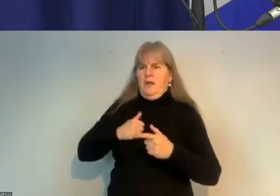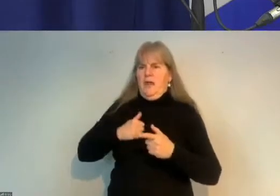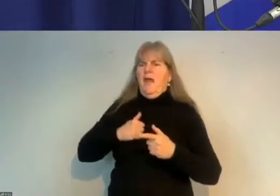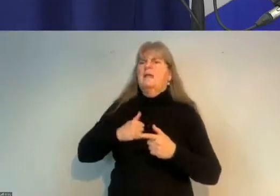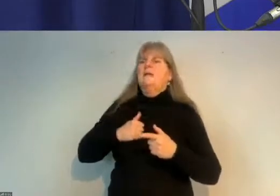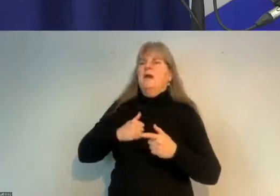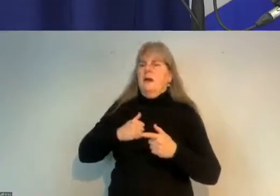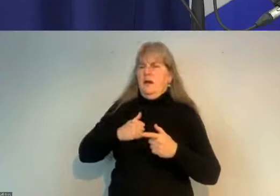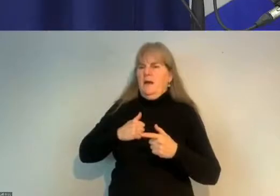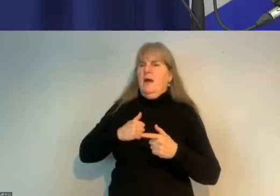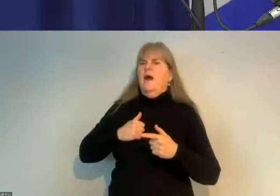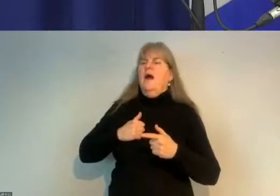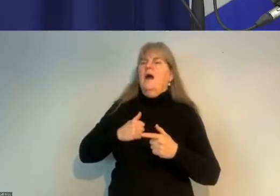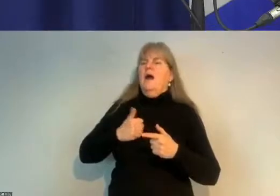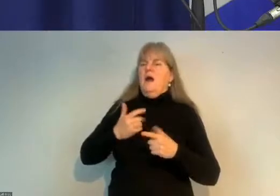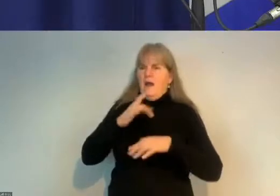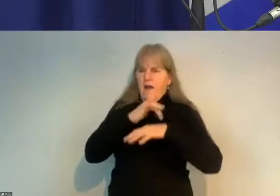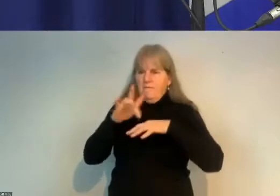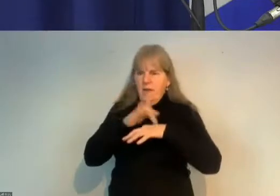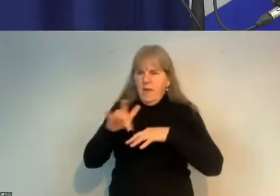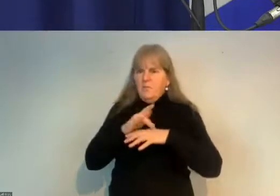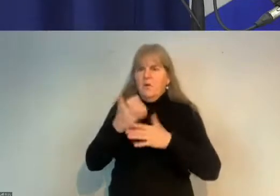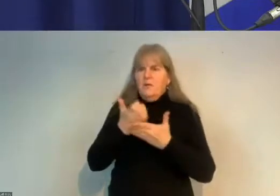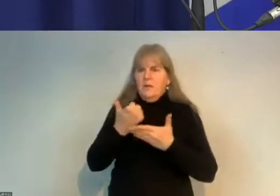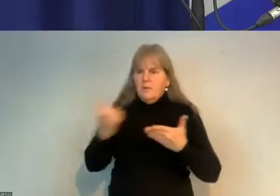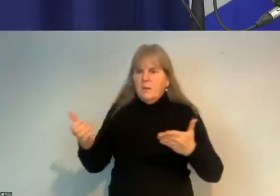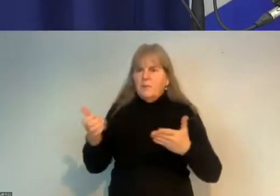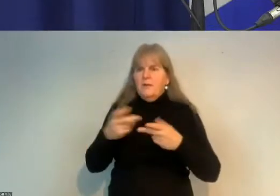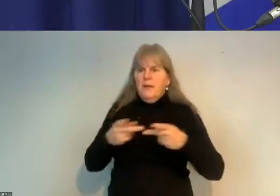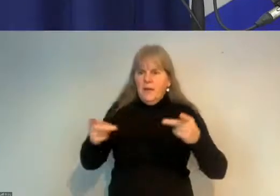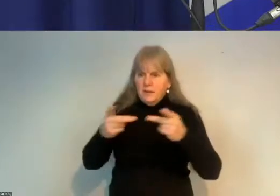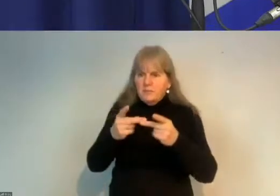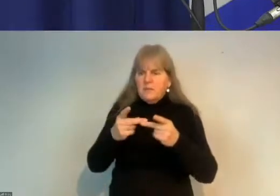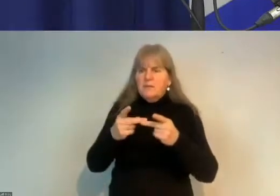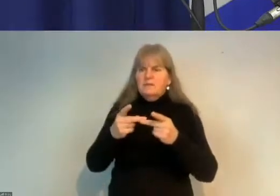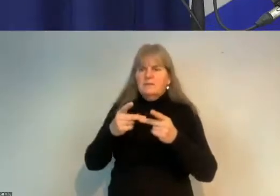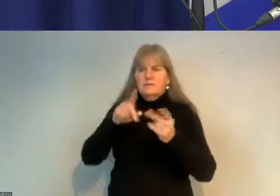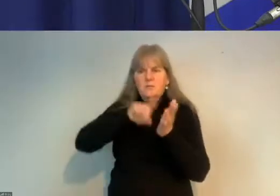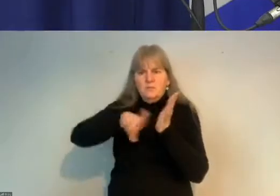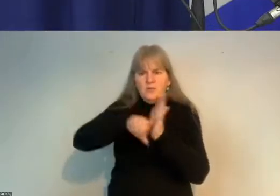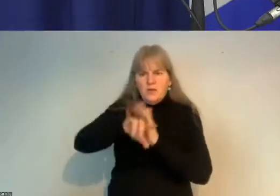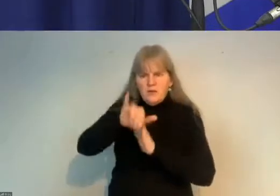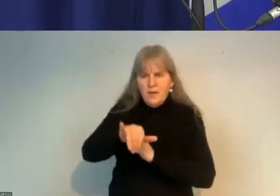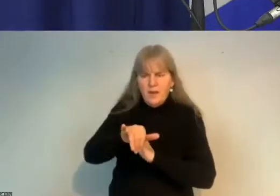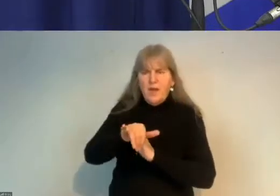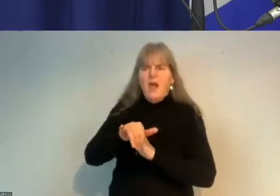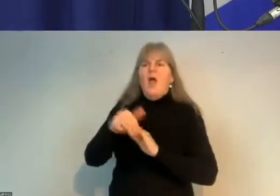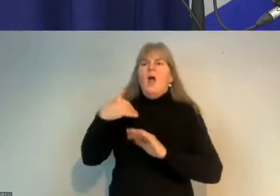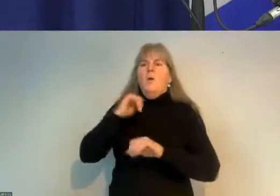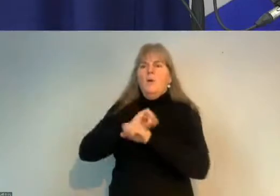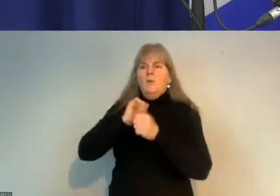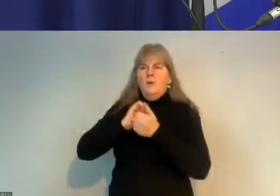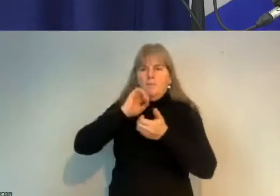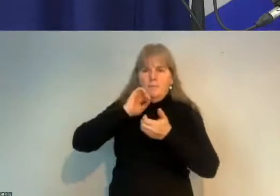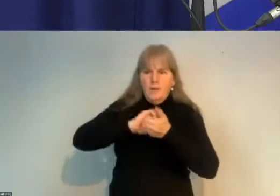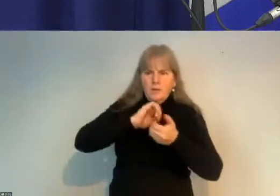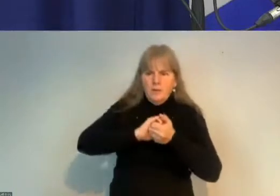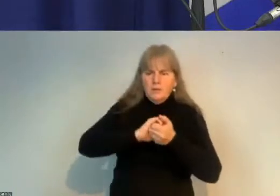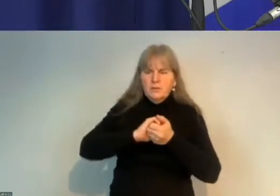emergency materials and equipment, and we implement that, and we work with partners to bring healthcare providers in, and